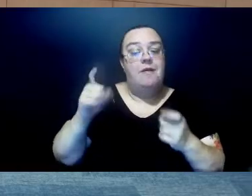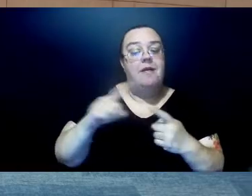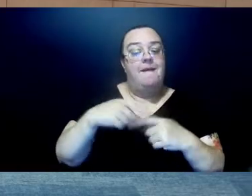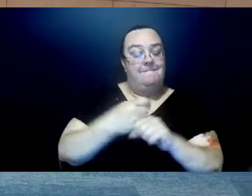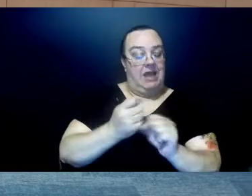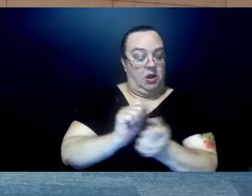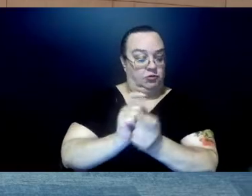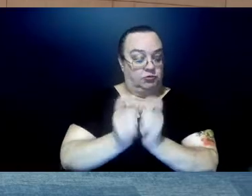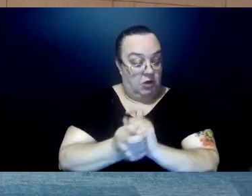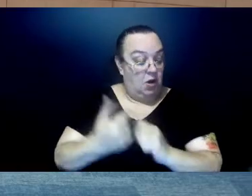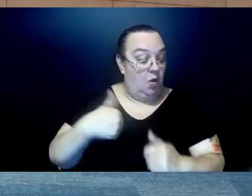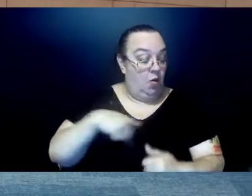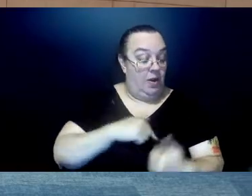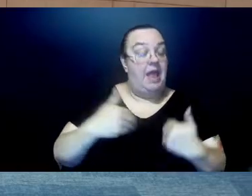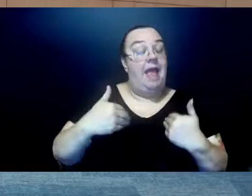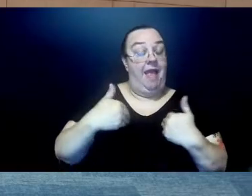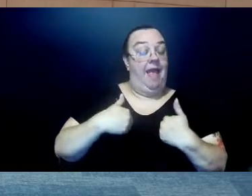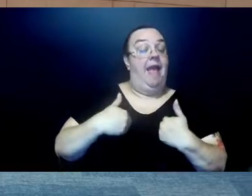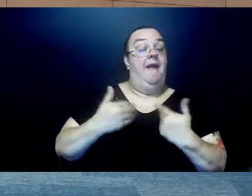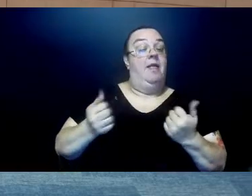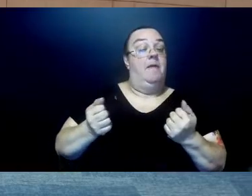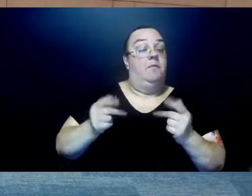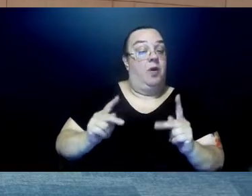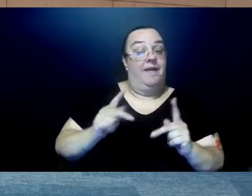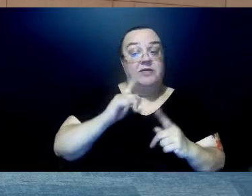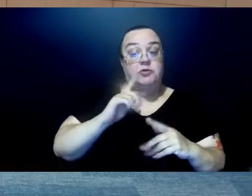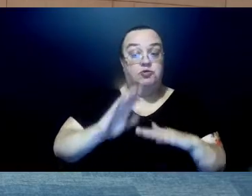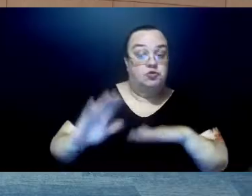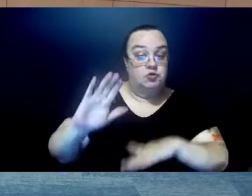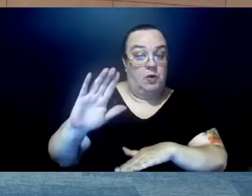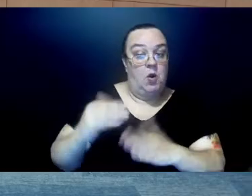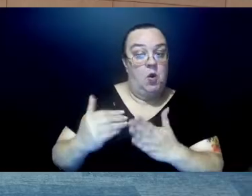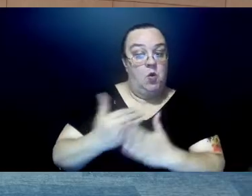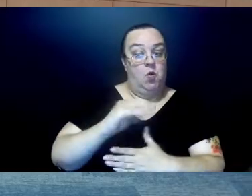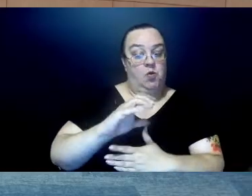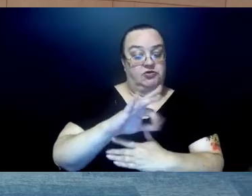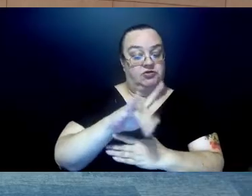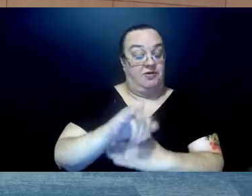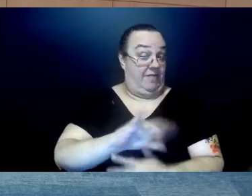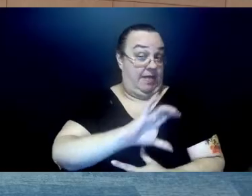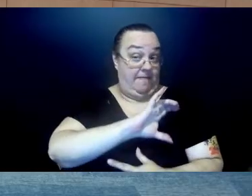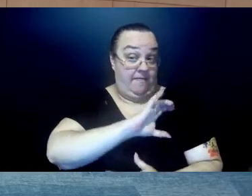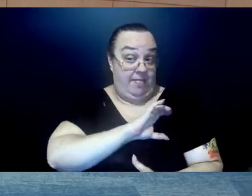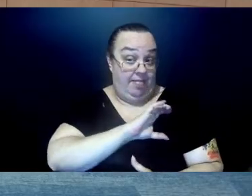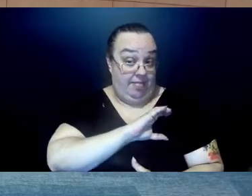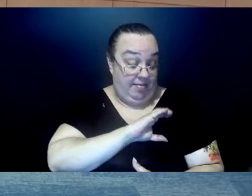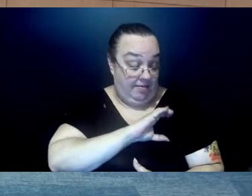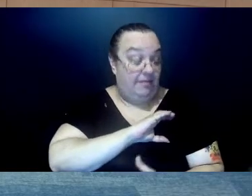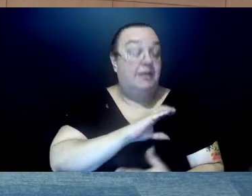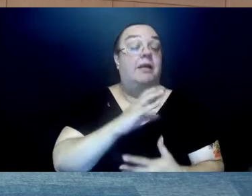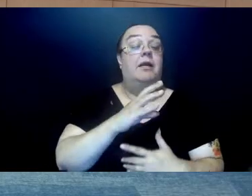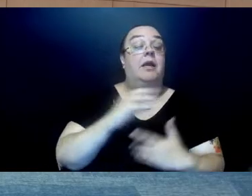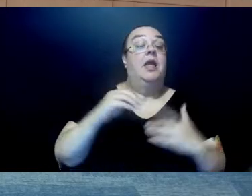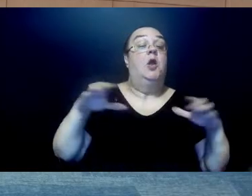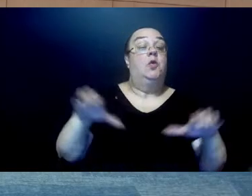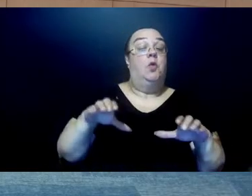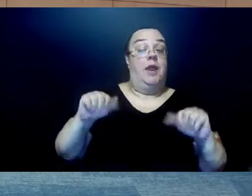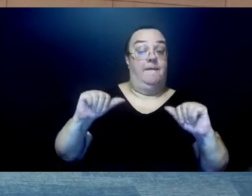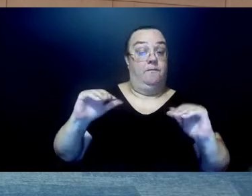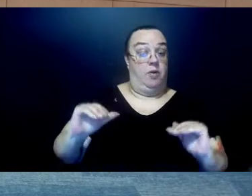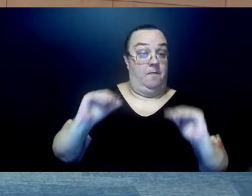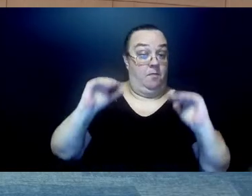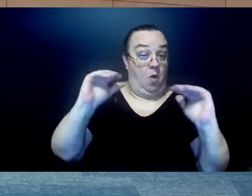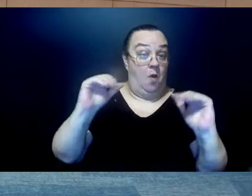the privilege tonight of swearing in a new Cheverly officer and doing a promotion for